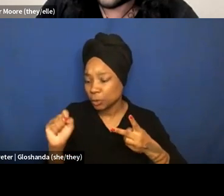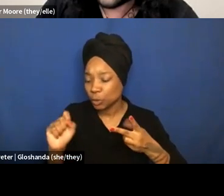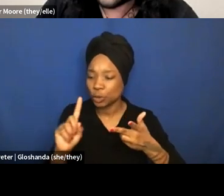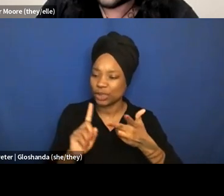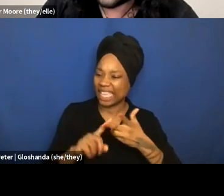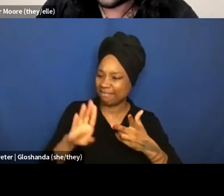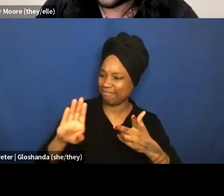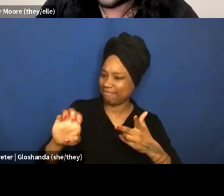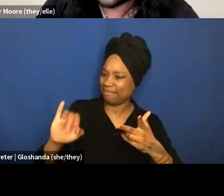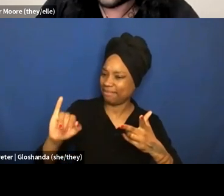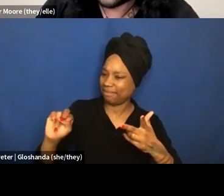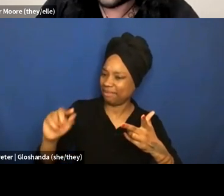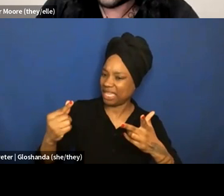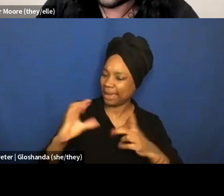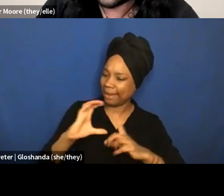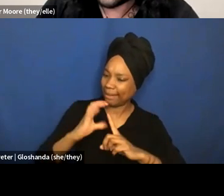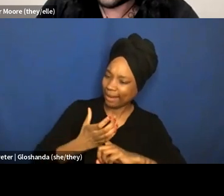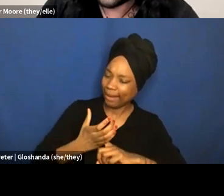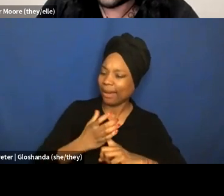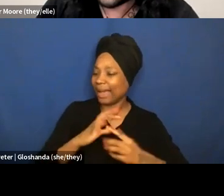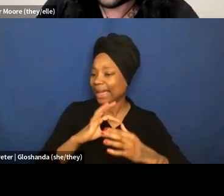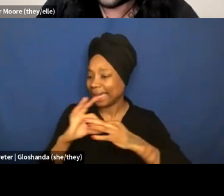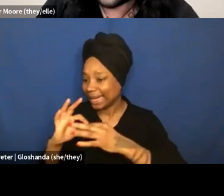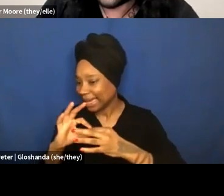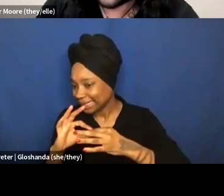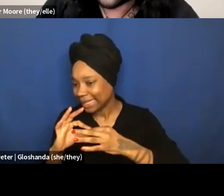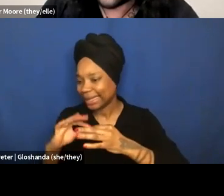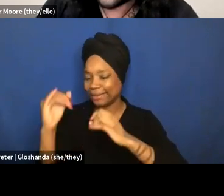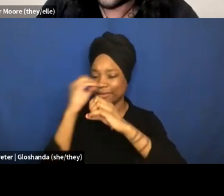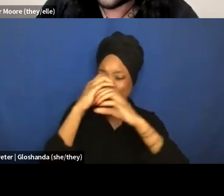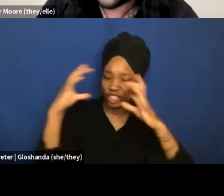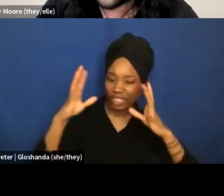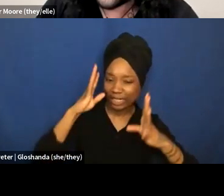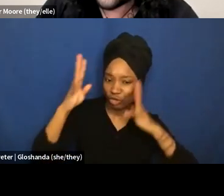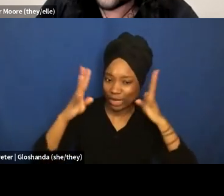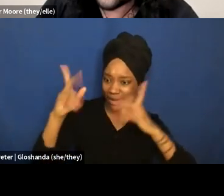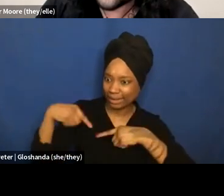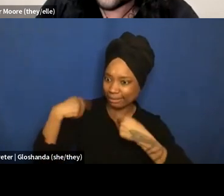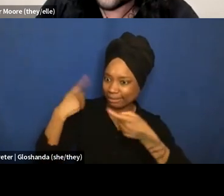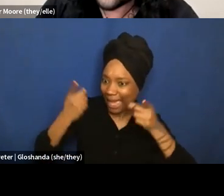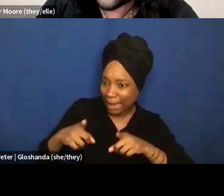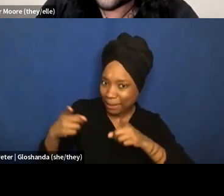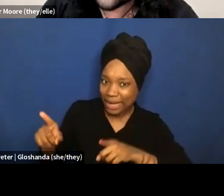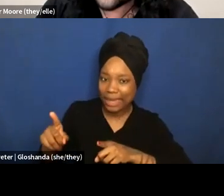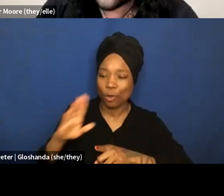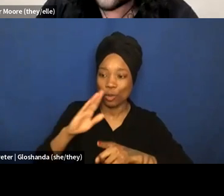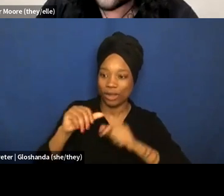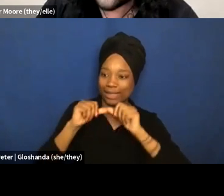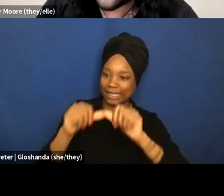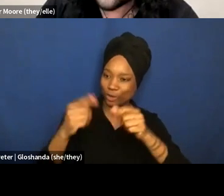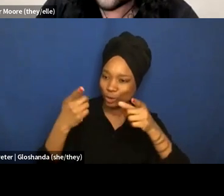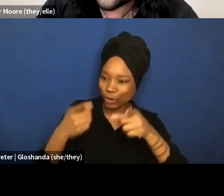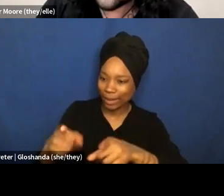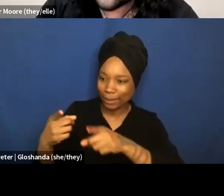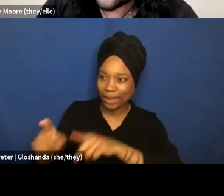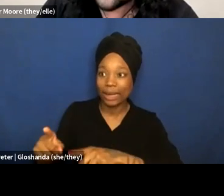connecting and visioning and creating that has been happening, will continue to happen, and that hopefully we